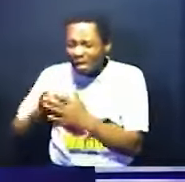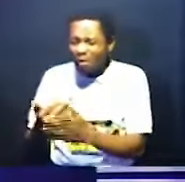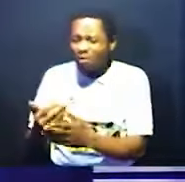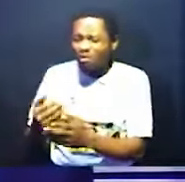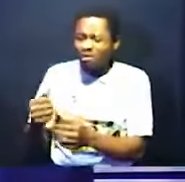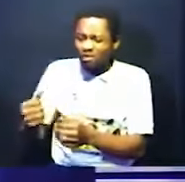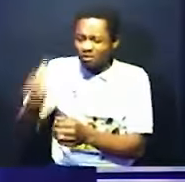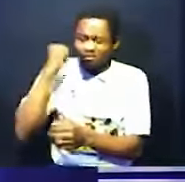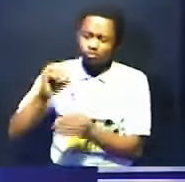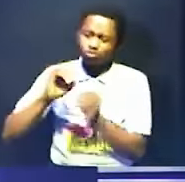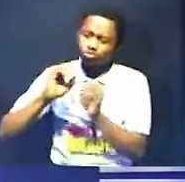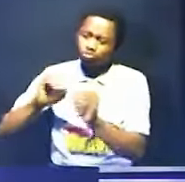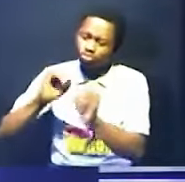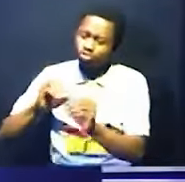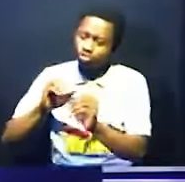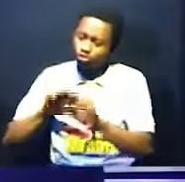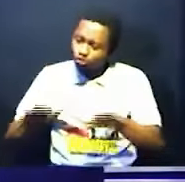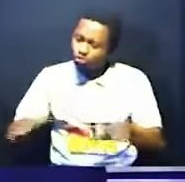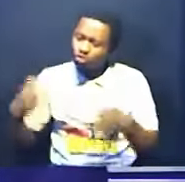David